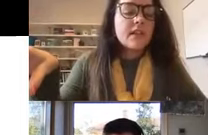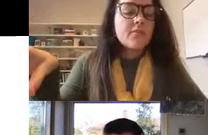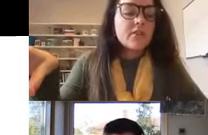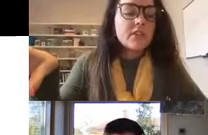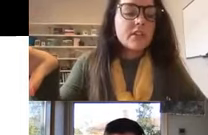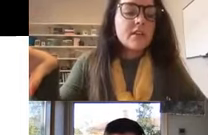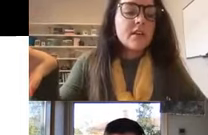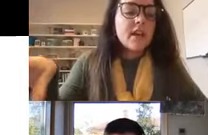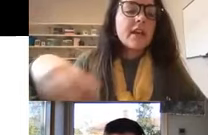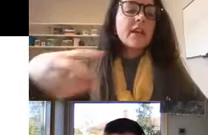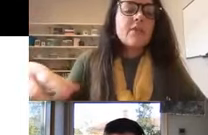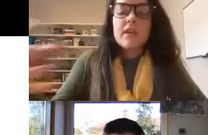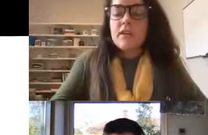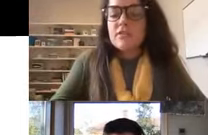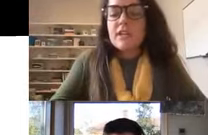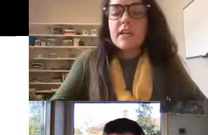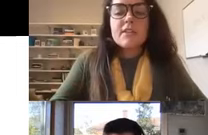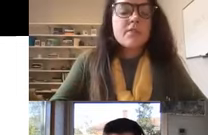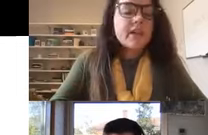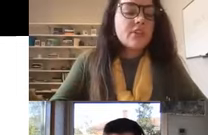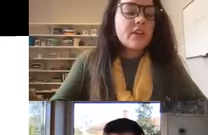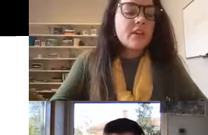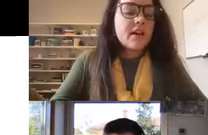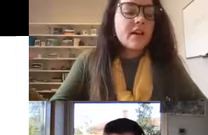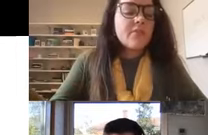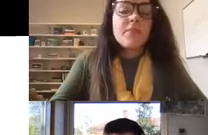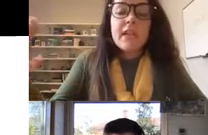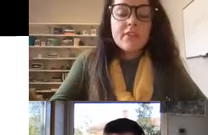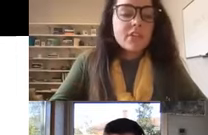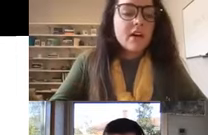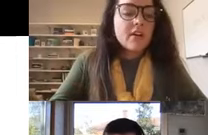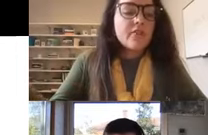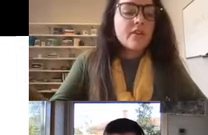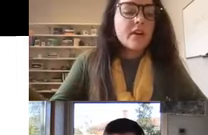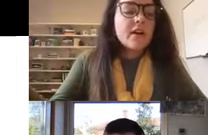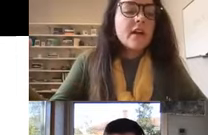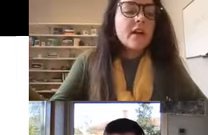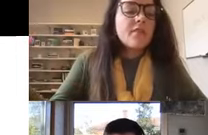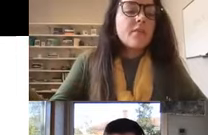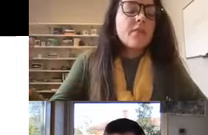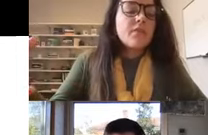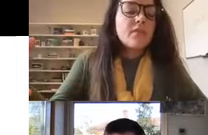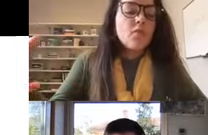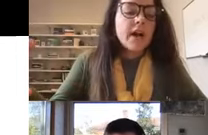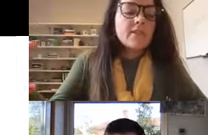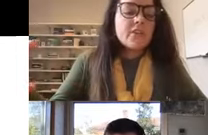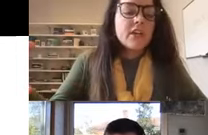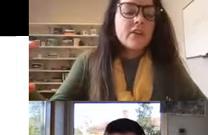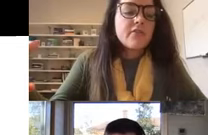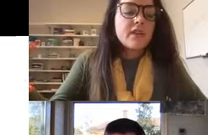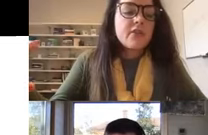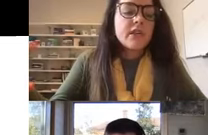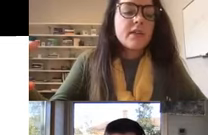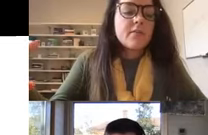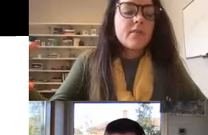notions and approaches. And here we can also take inspiration from another geographer, from the movement Why Is Our